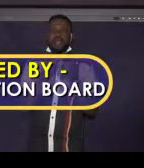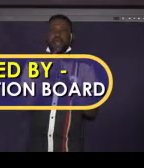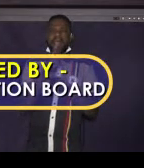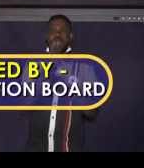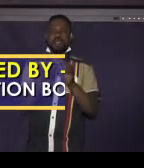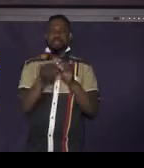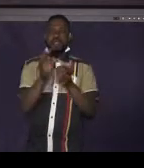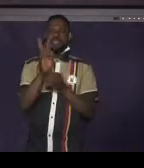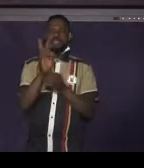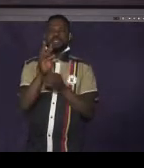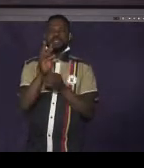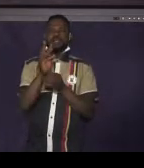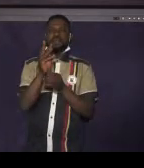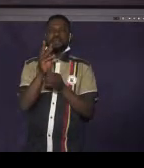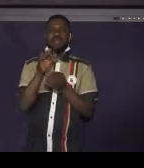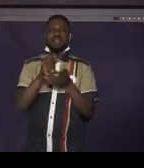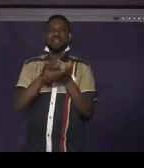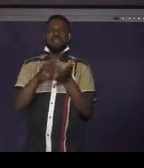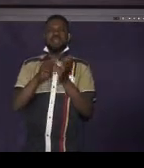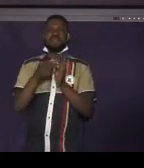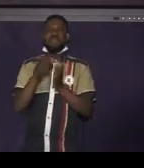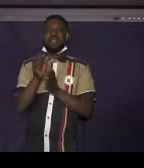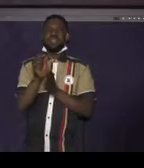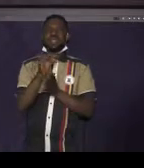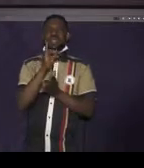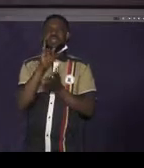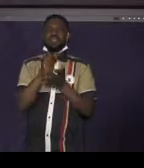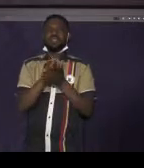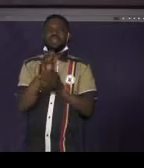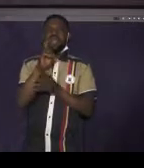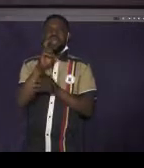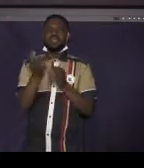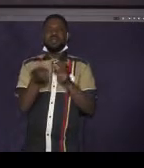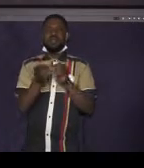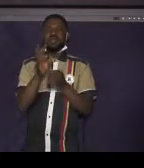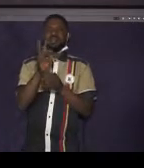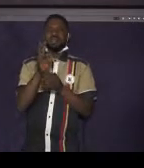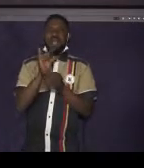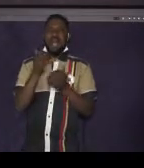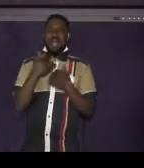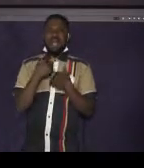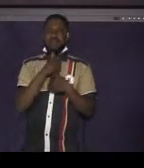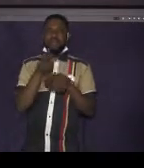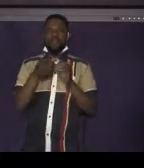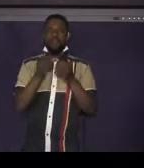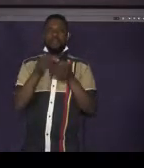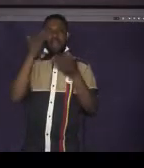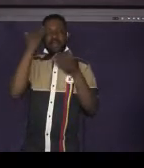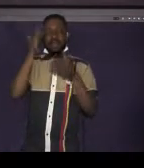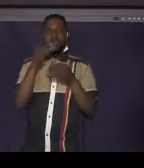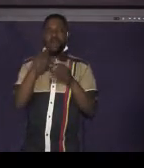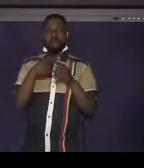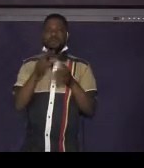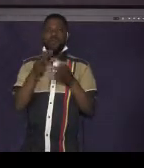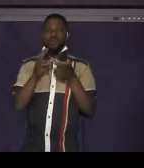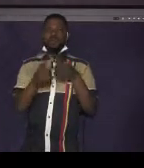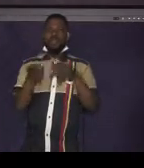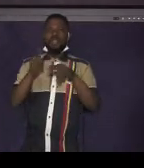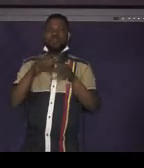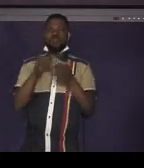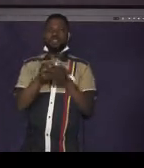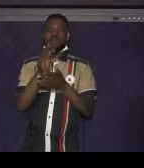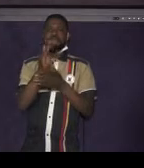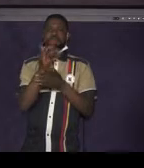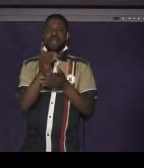plus 16, and what that means is that x plus 16, I have a number that I don't know, but I want to increase it by